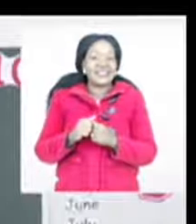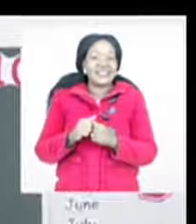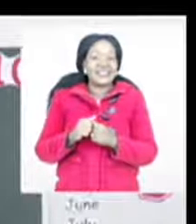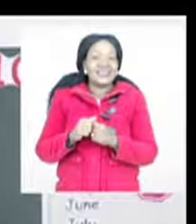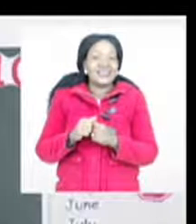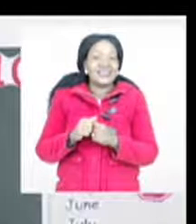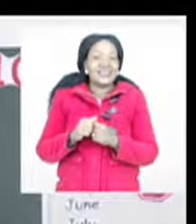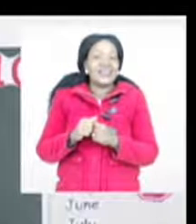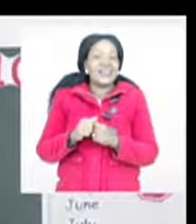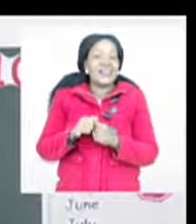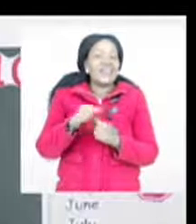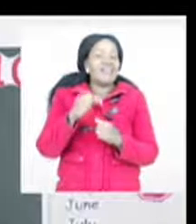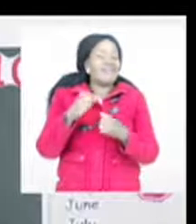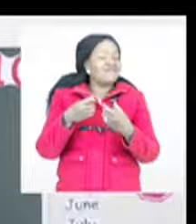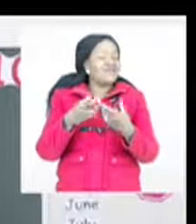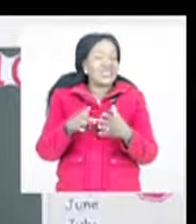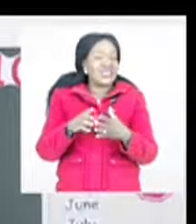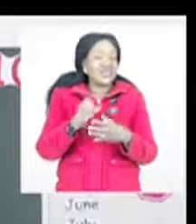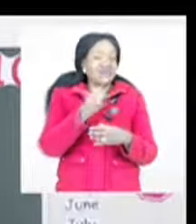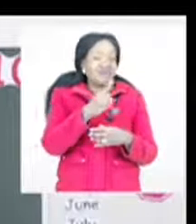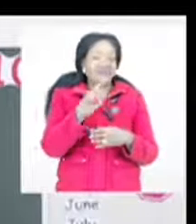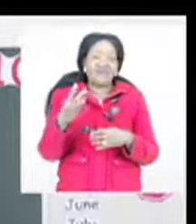Let's do some counting.